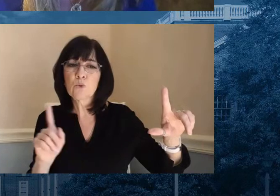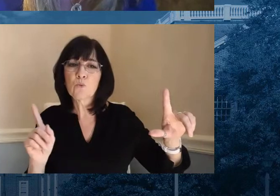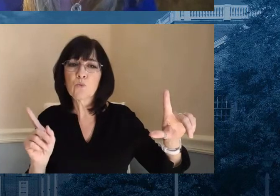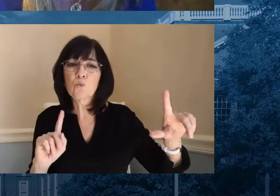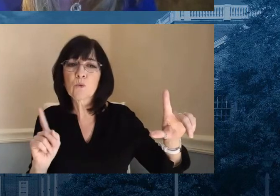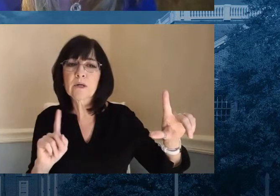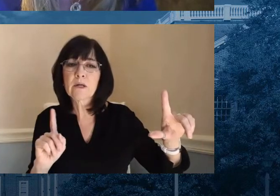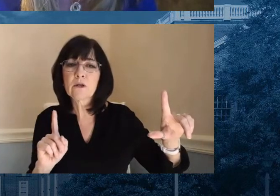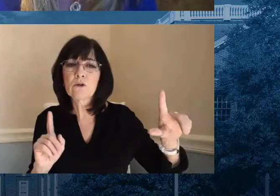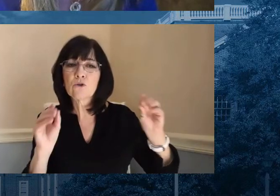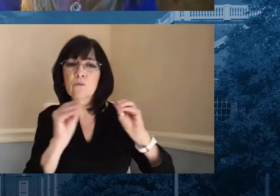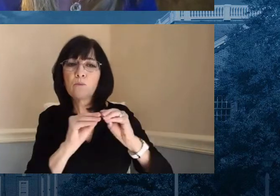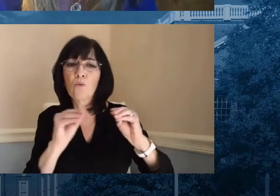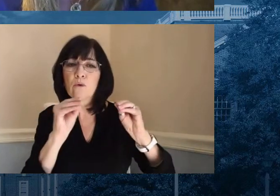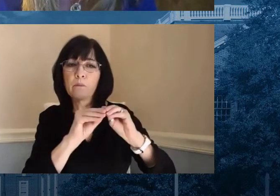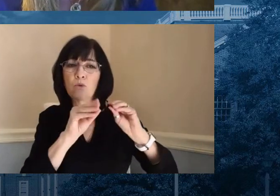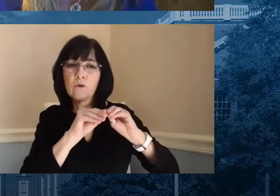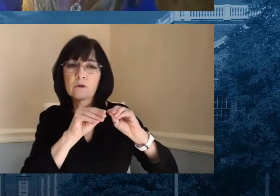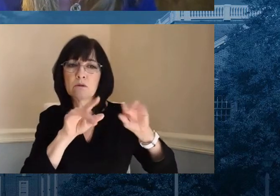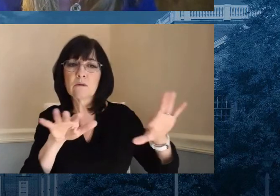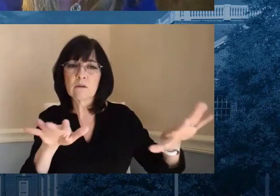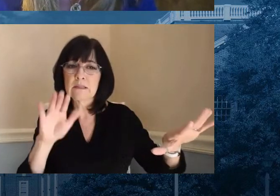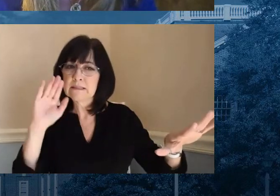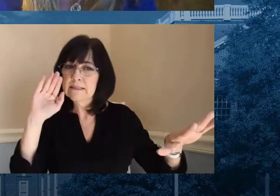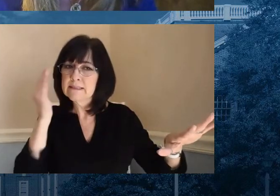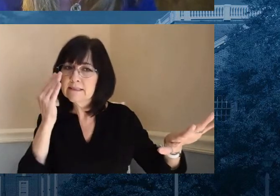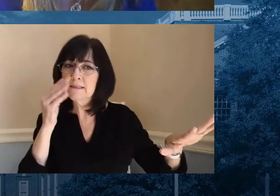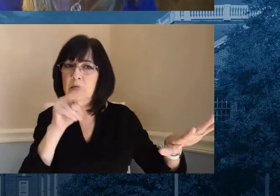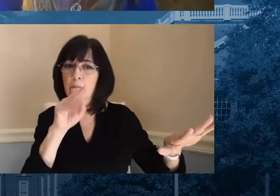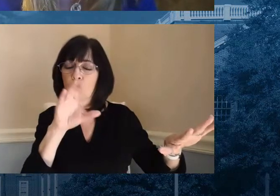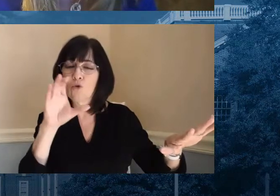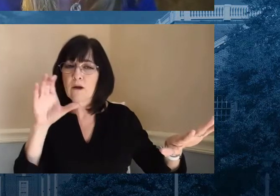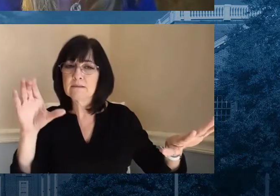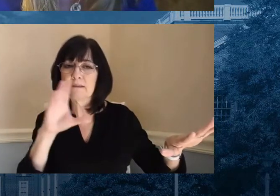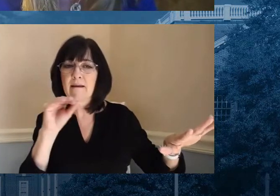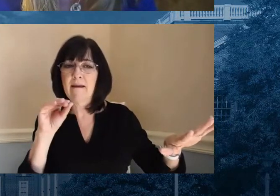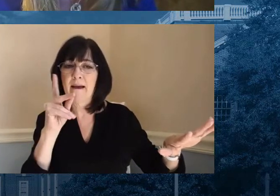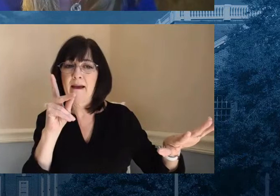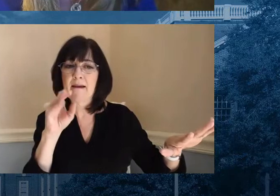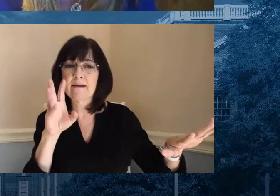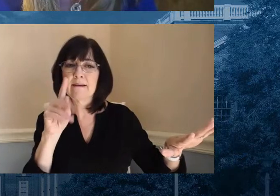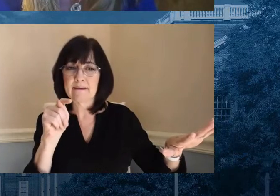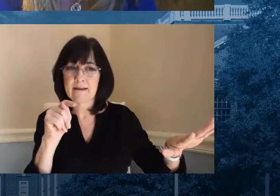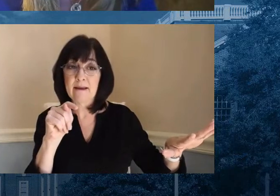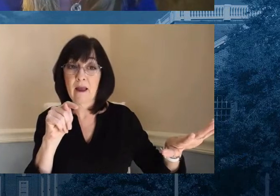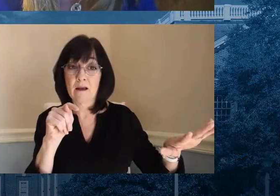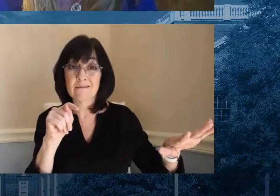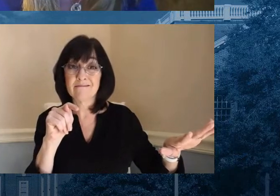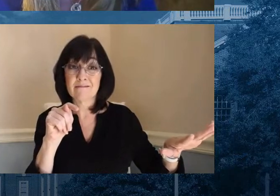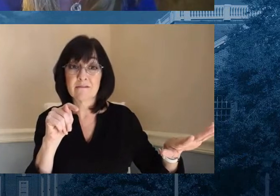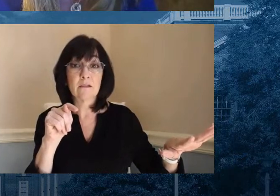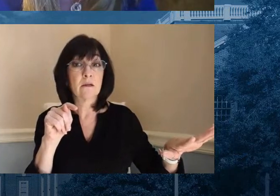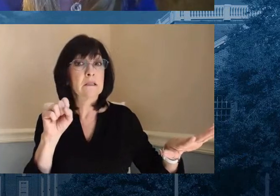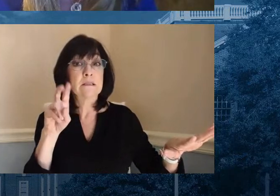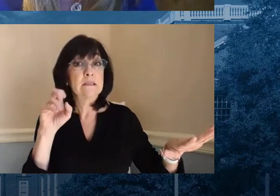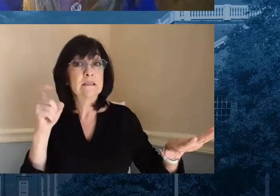County and in Kent County, not as much in Sussex County.